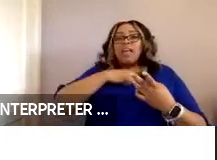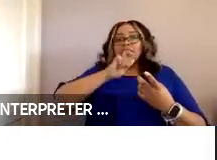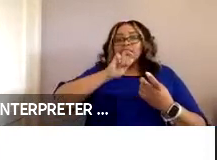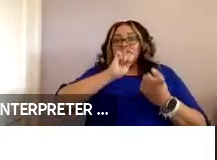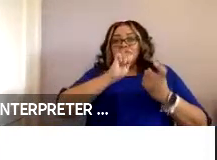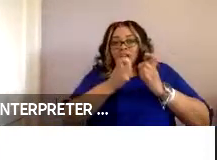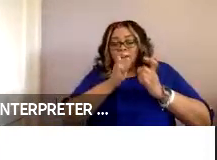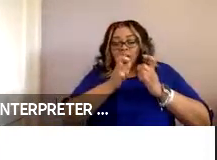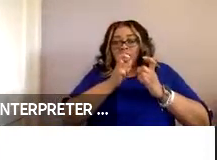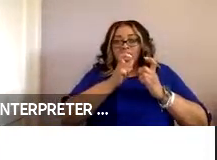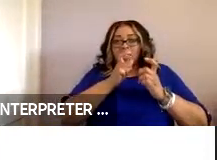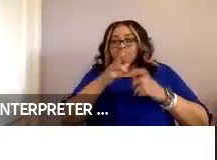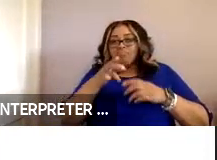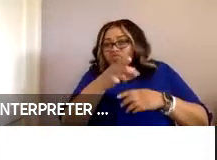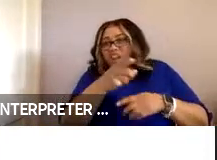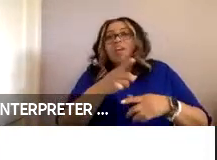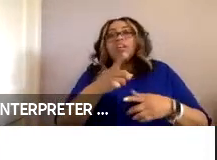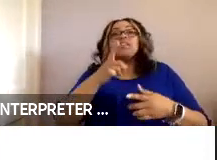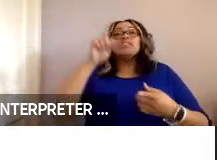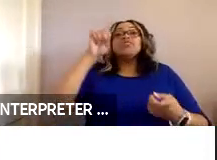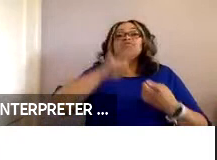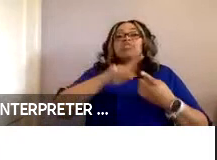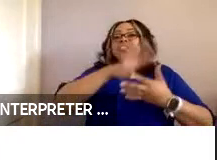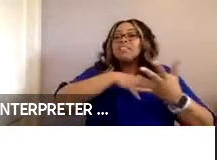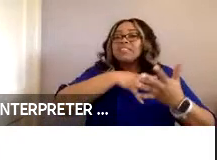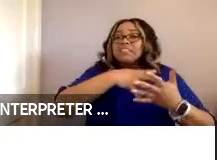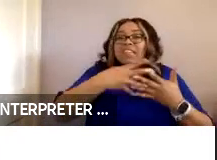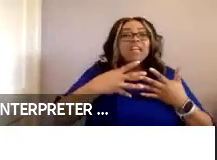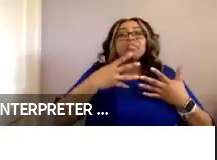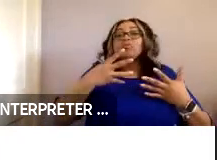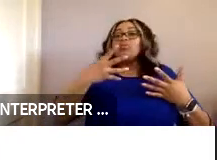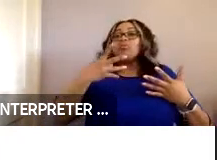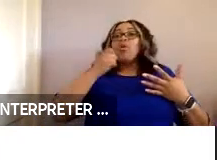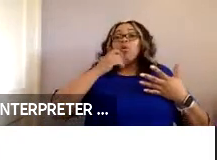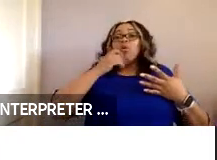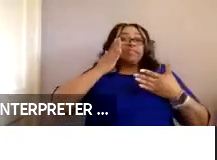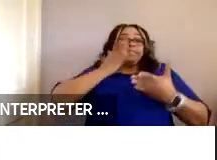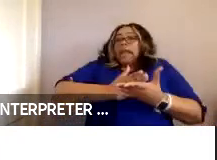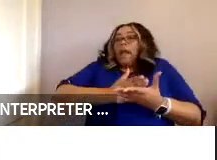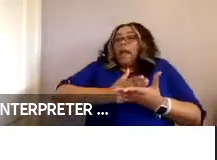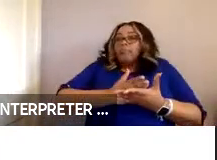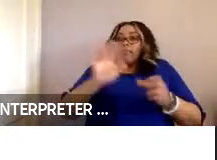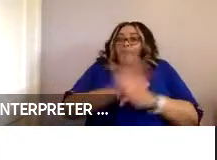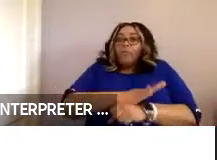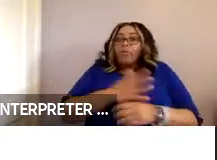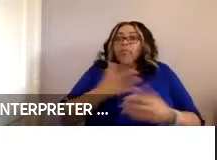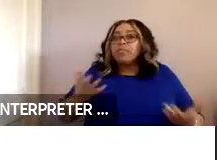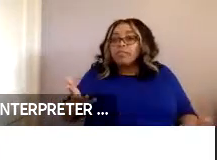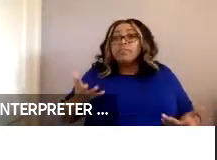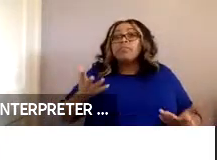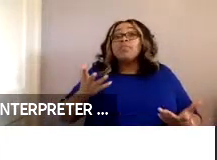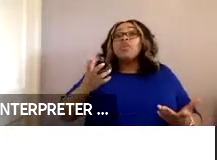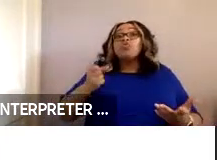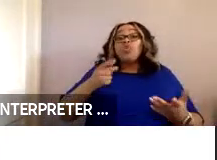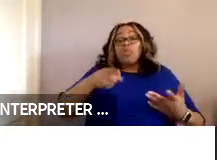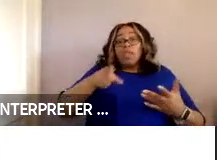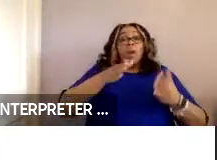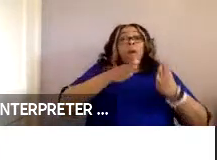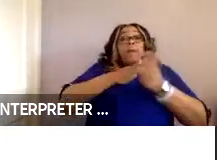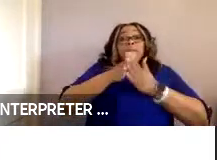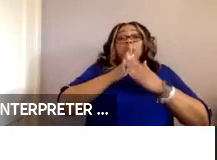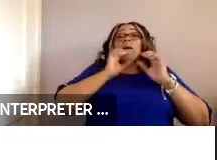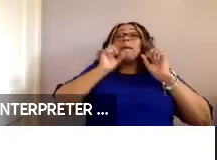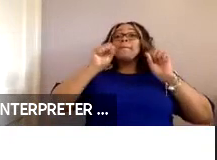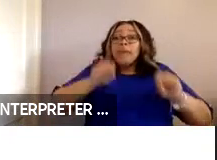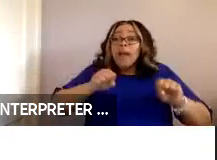modified routes, decreased schedules and fleets, or have ceased altogether. So motivated by the